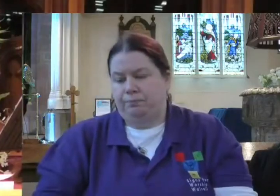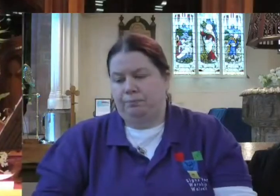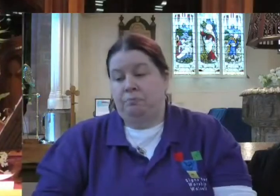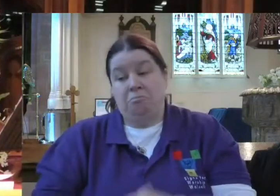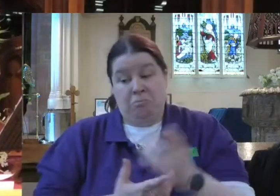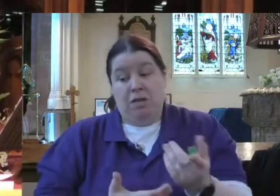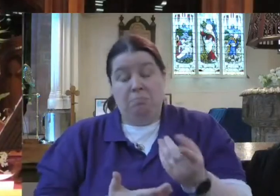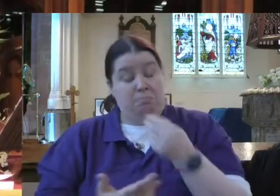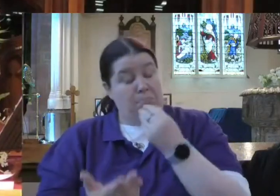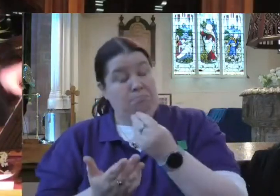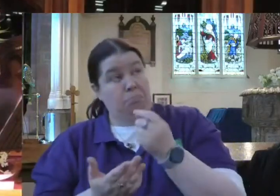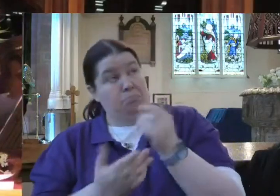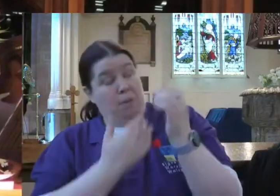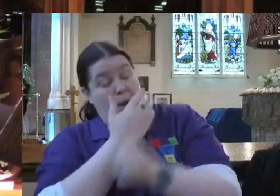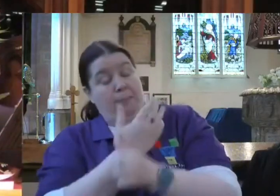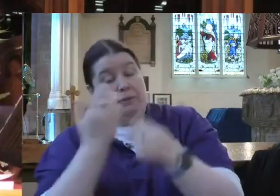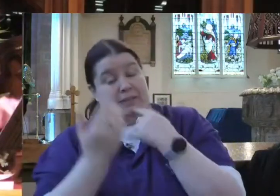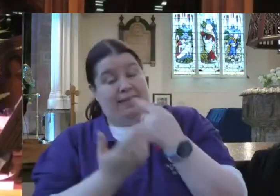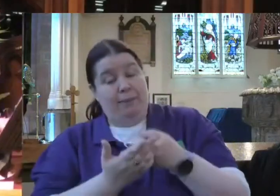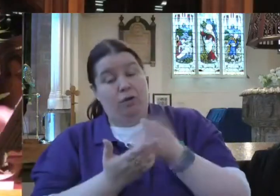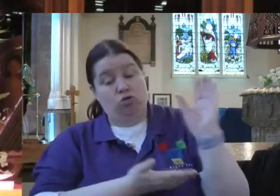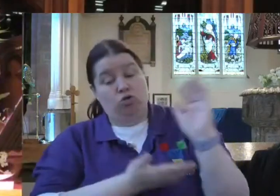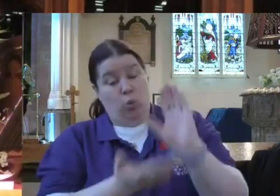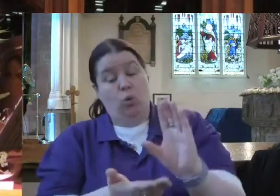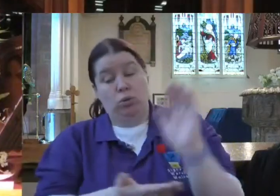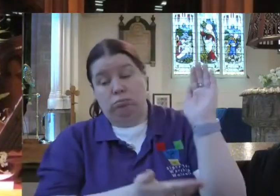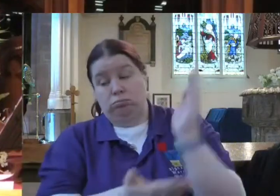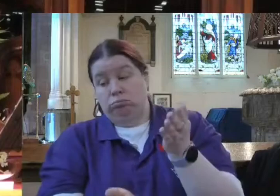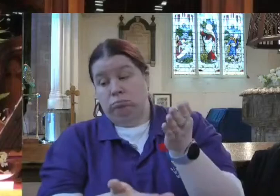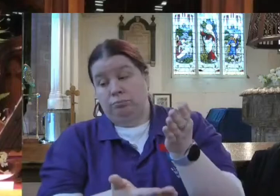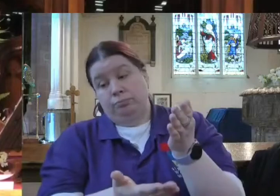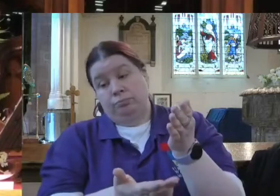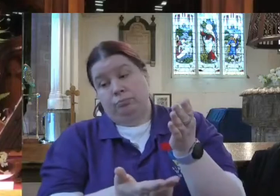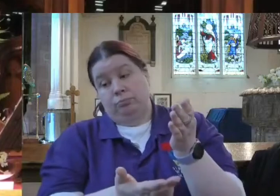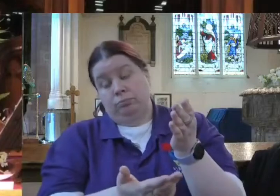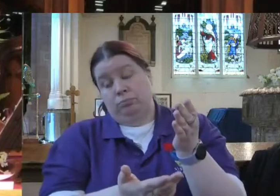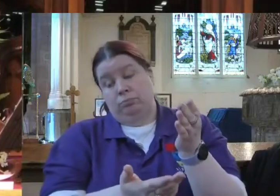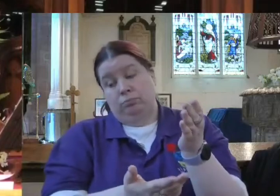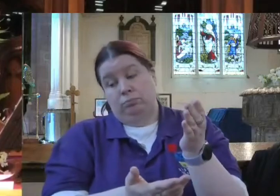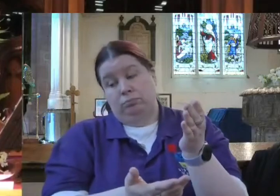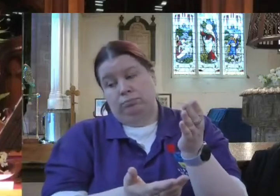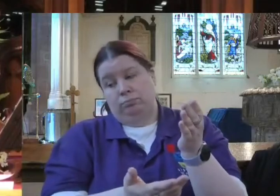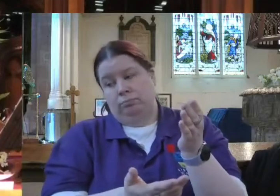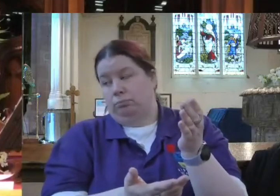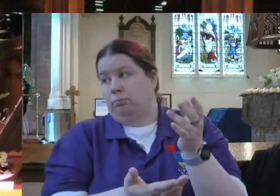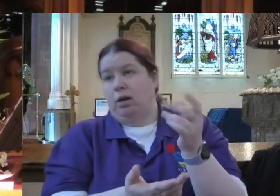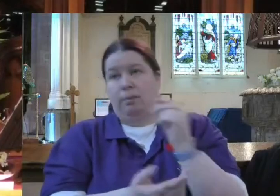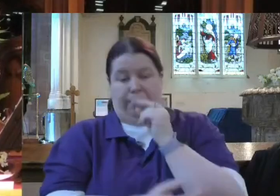does talk about rewards. He says there are 3 rewards for giving, but most importantly, the